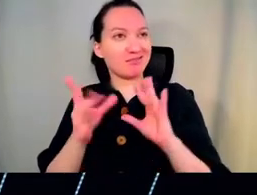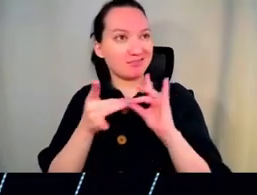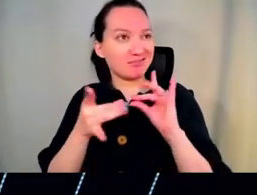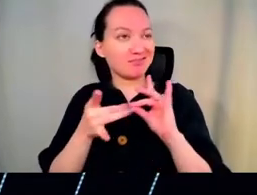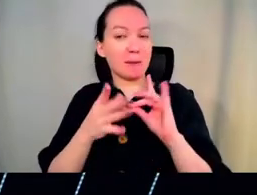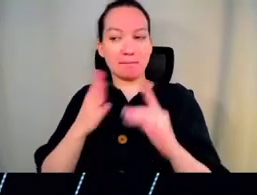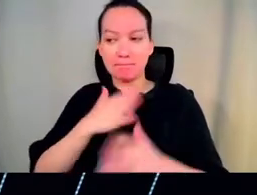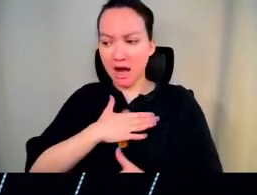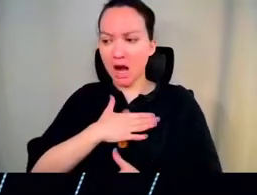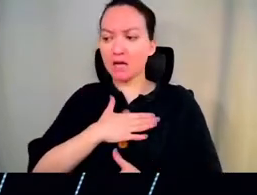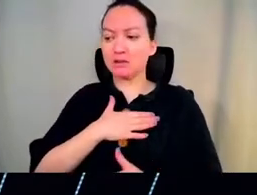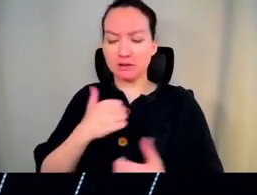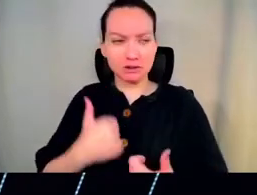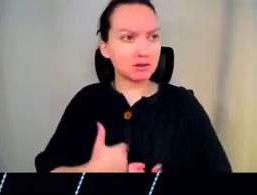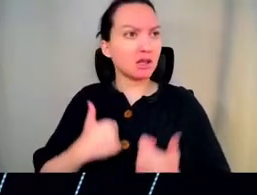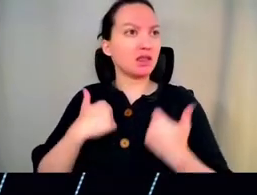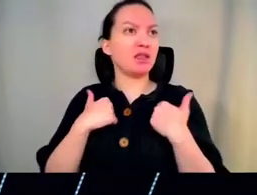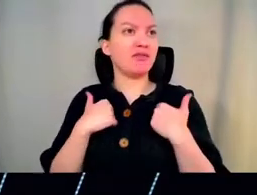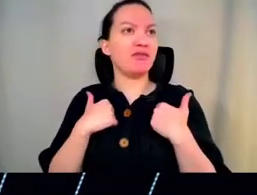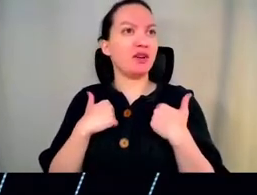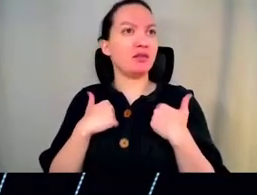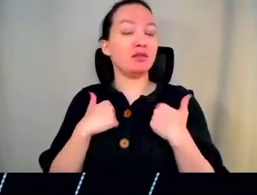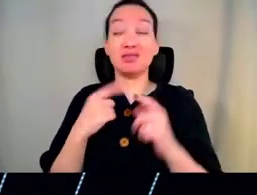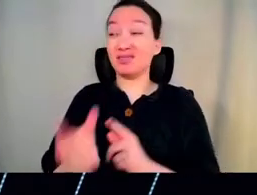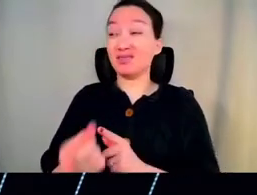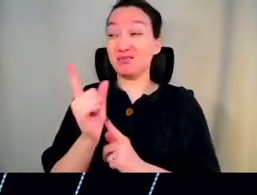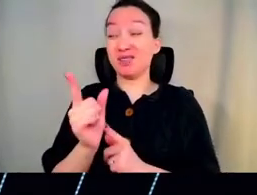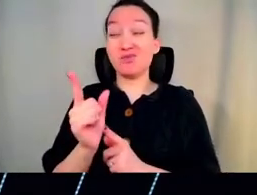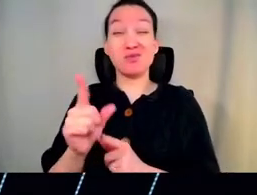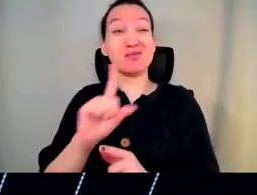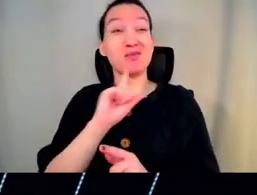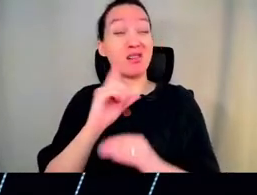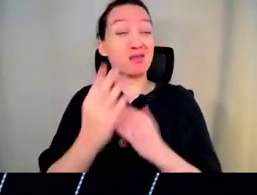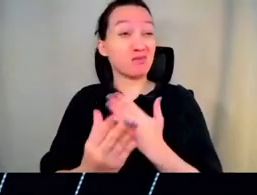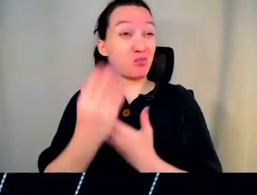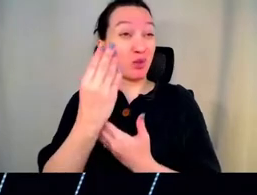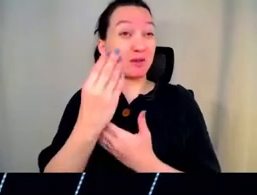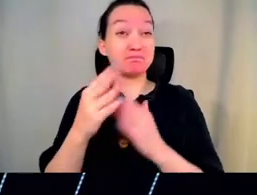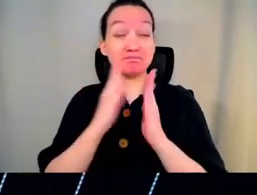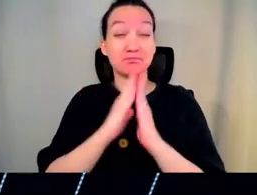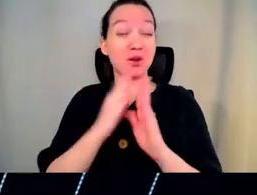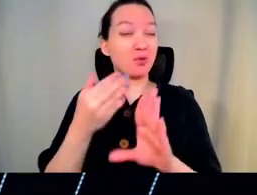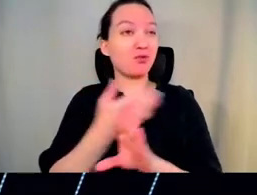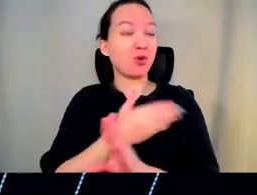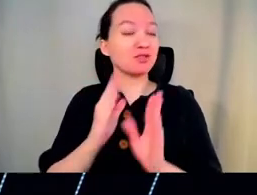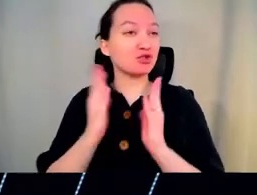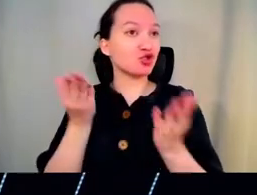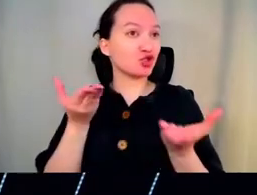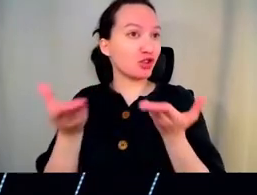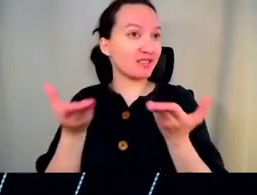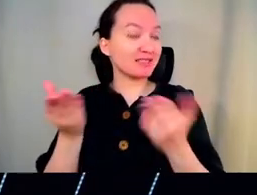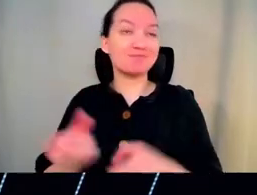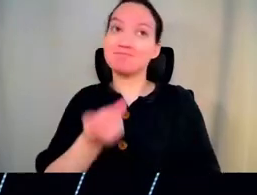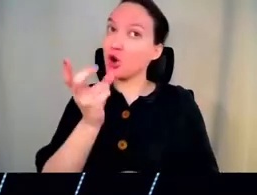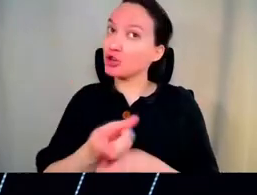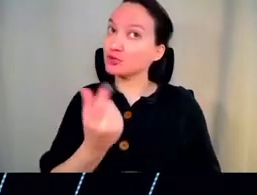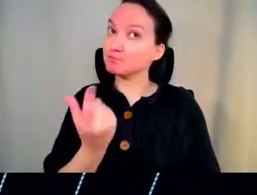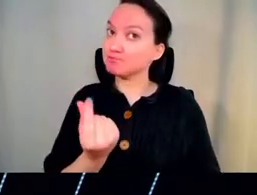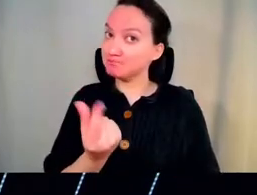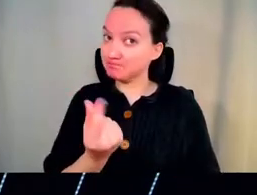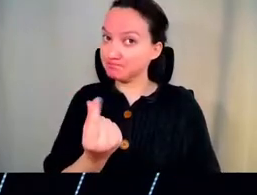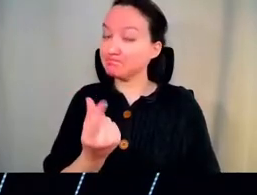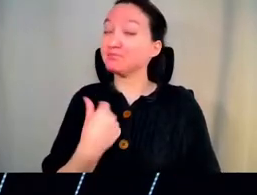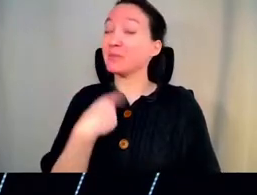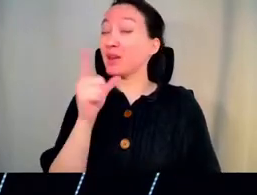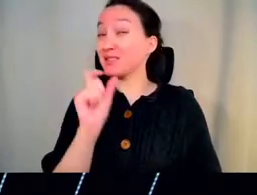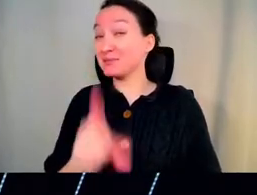into my life? And I want us to take a second, and we talked this morning when we prayed before the service, that this is a hard thing to do, what I'm about